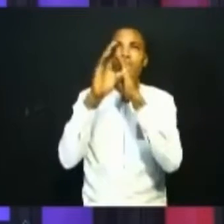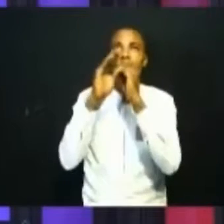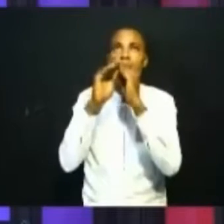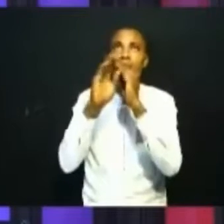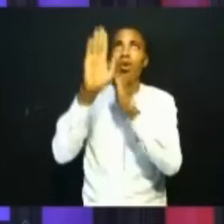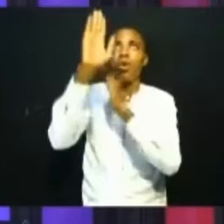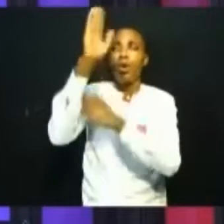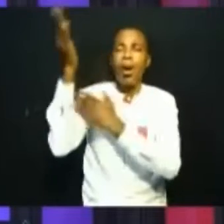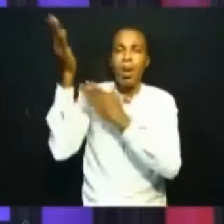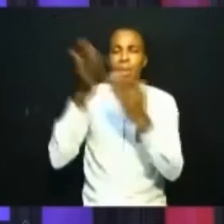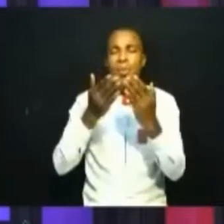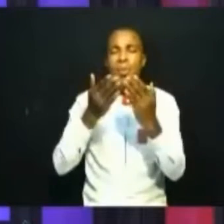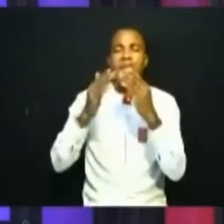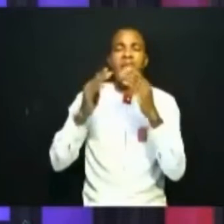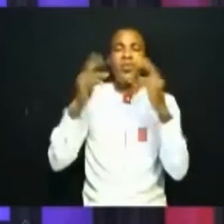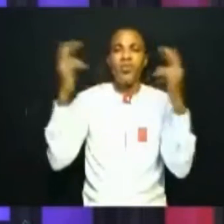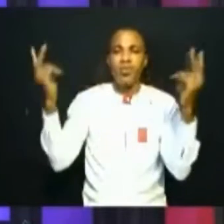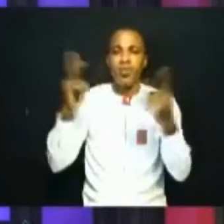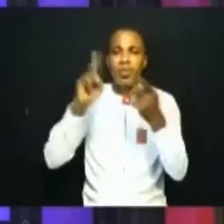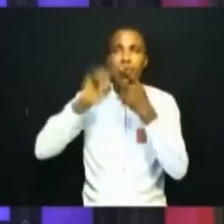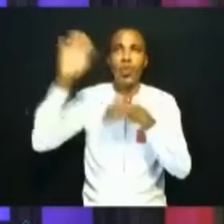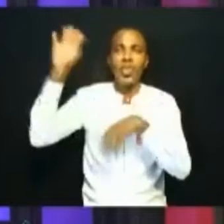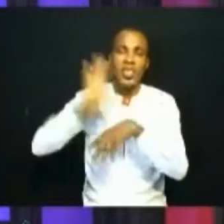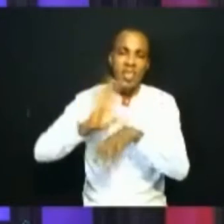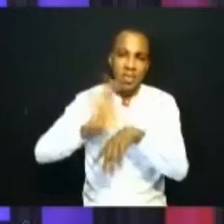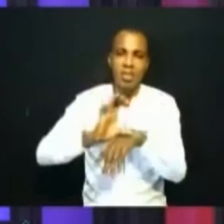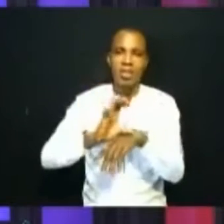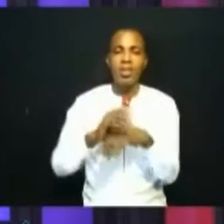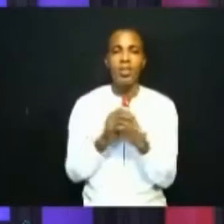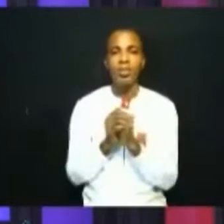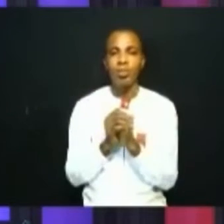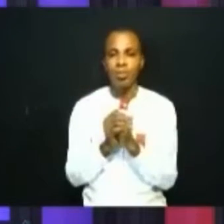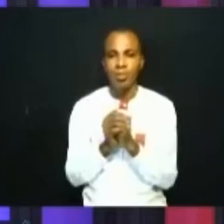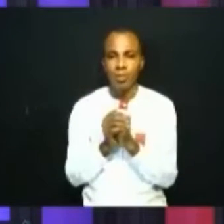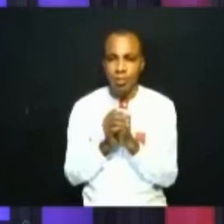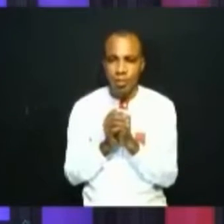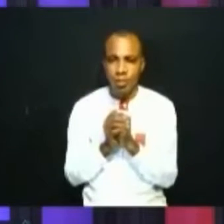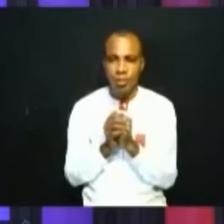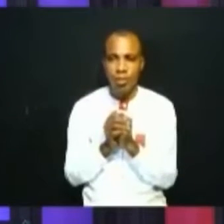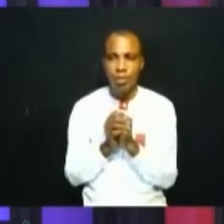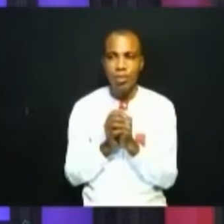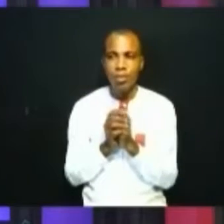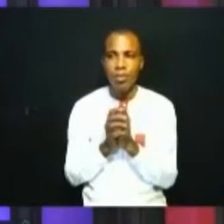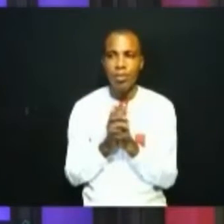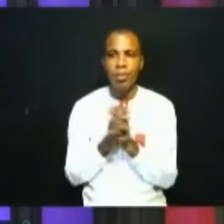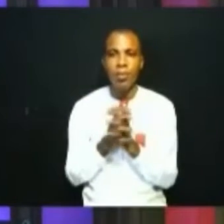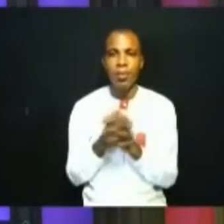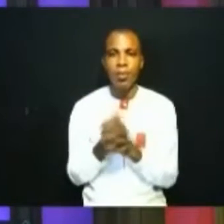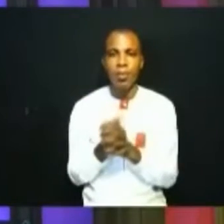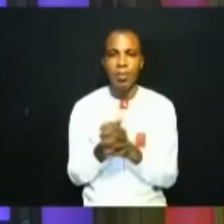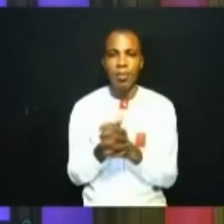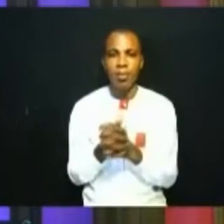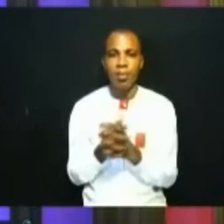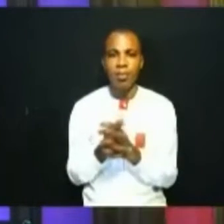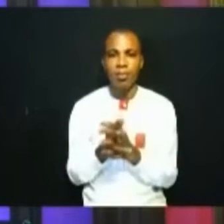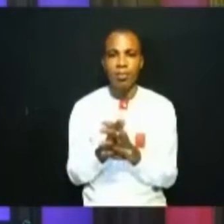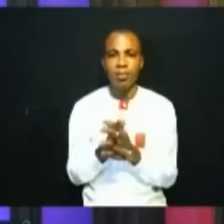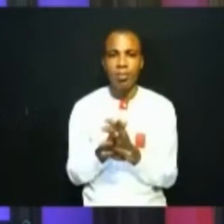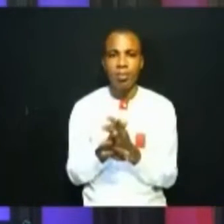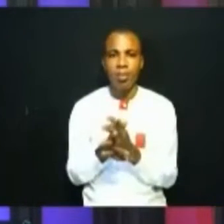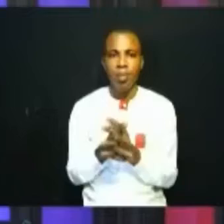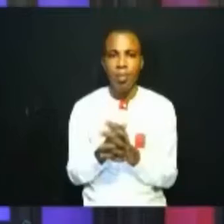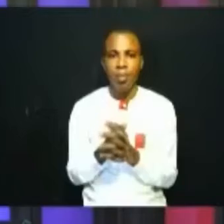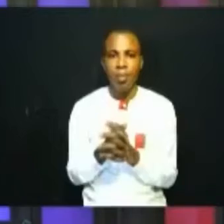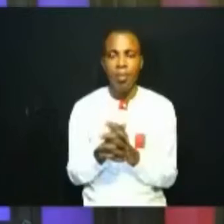nkunim abre ne man. Momo no se, inye hrusi, into jom de de mani dinda, wama ne